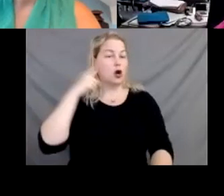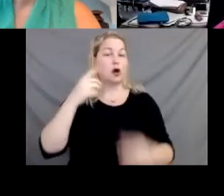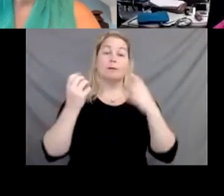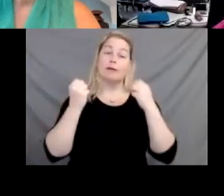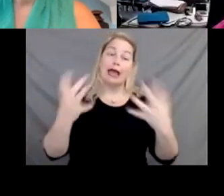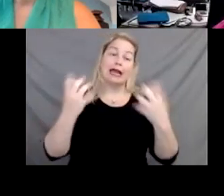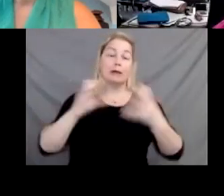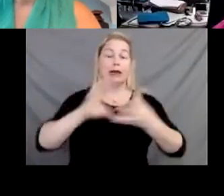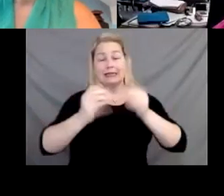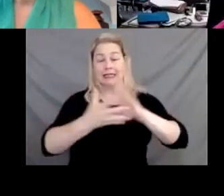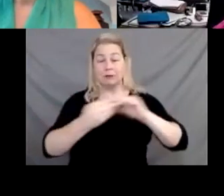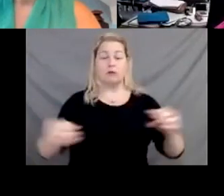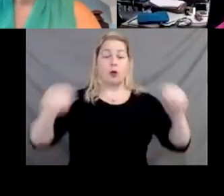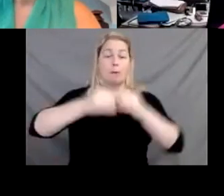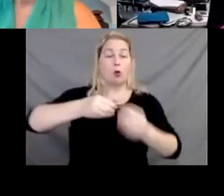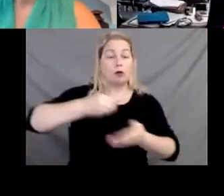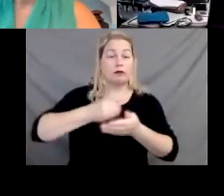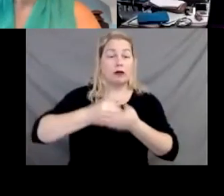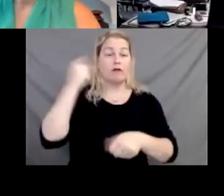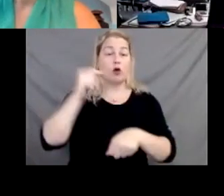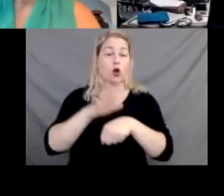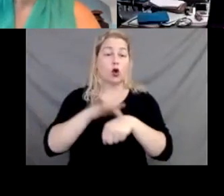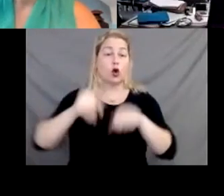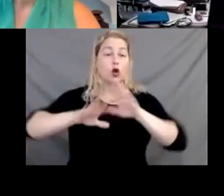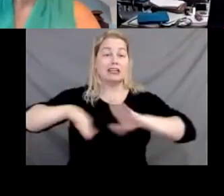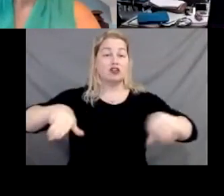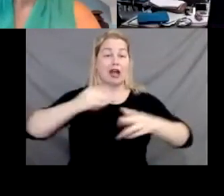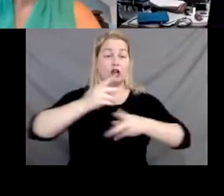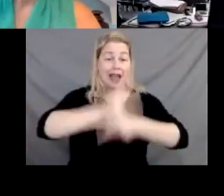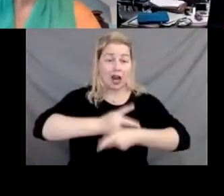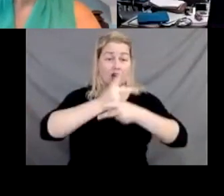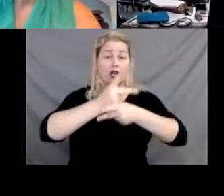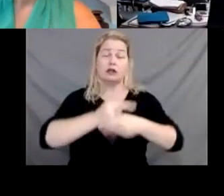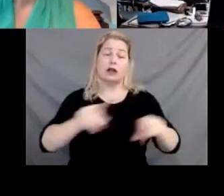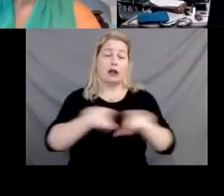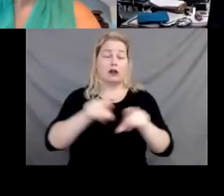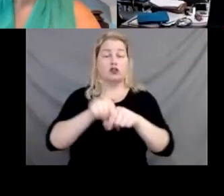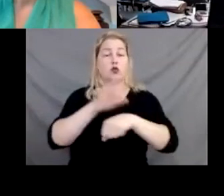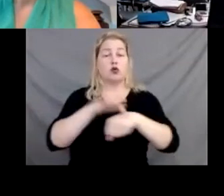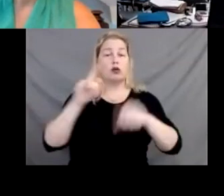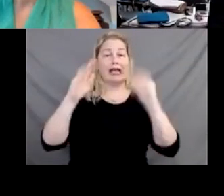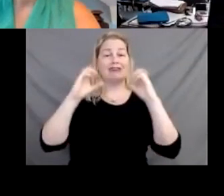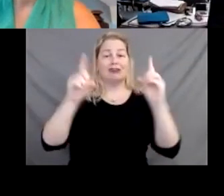testimonies for greater funding for early childcare and education development,